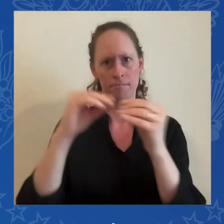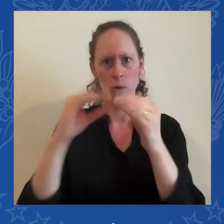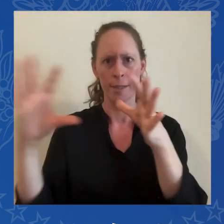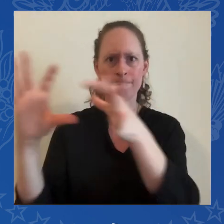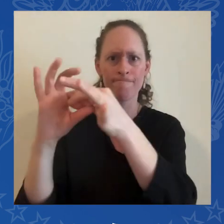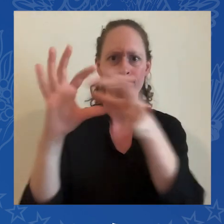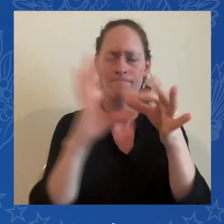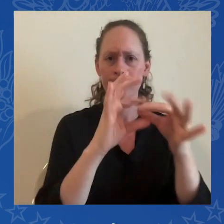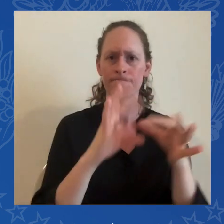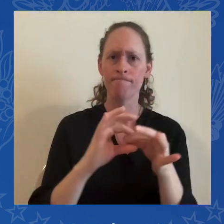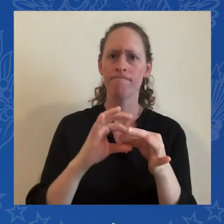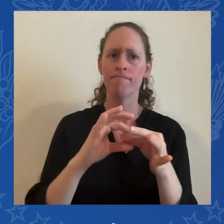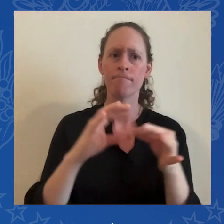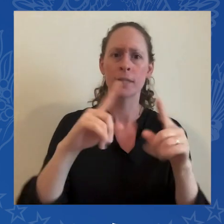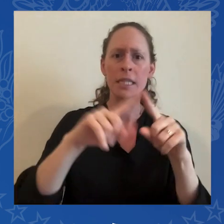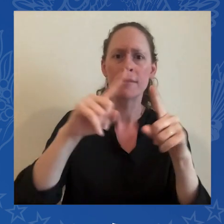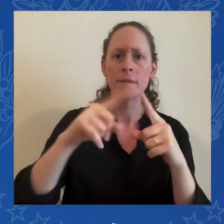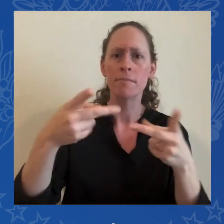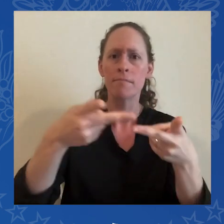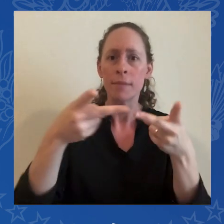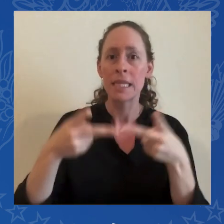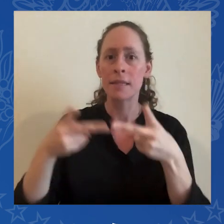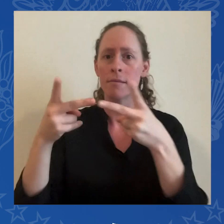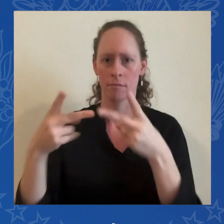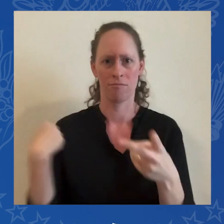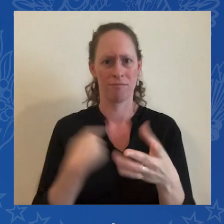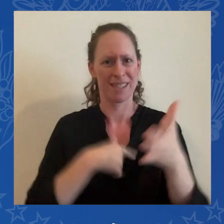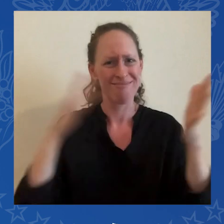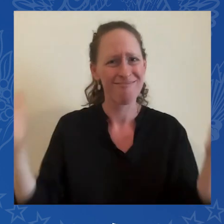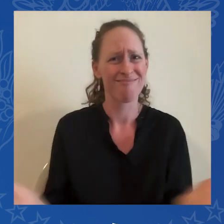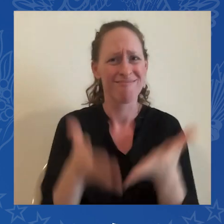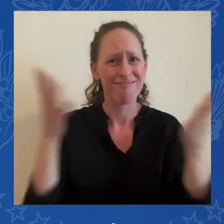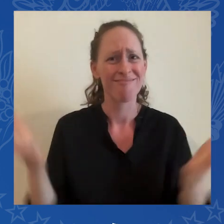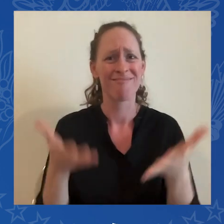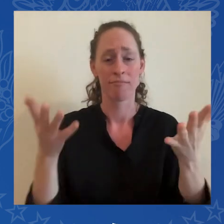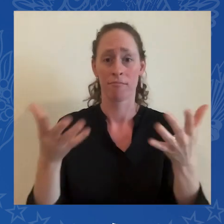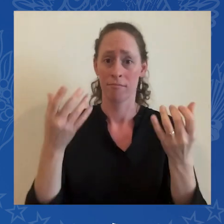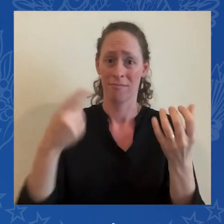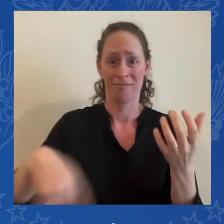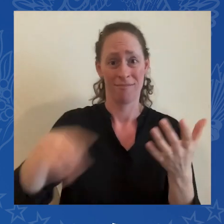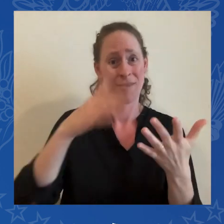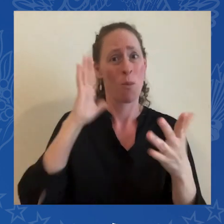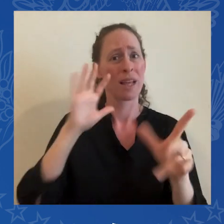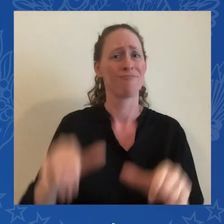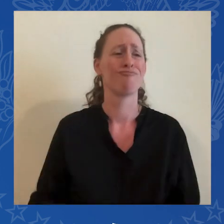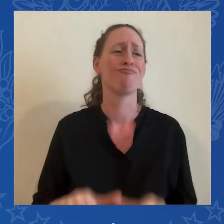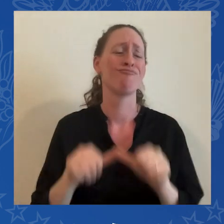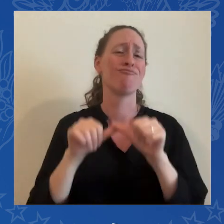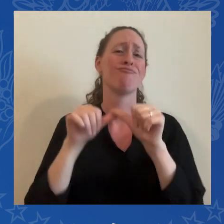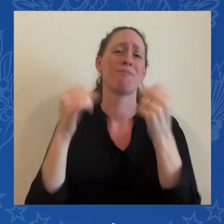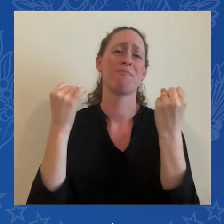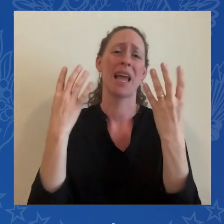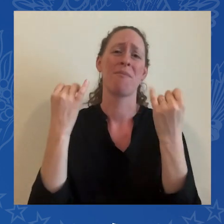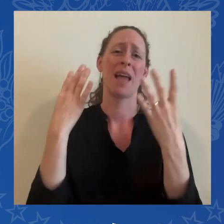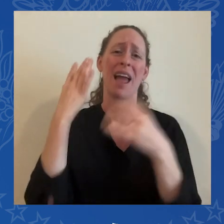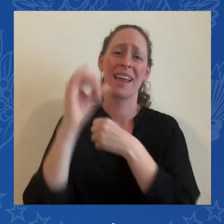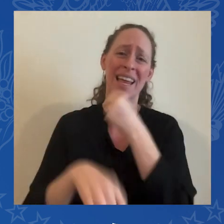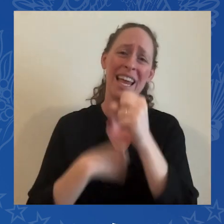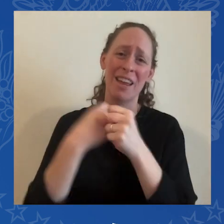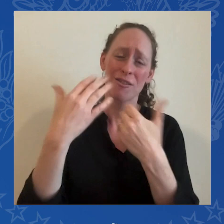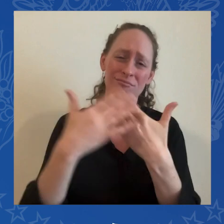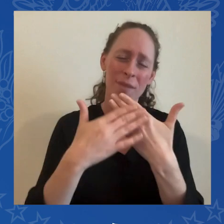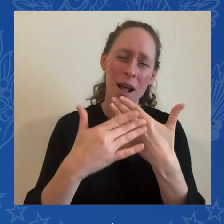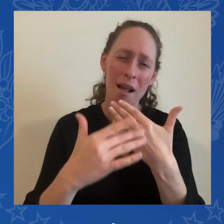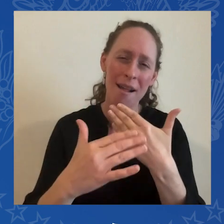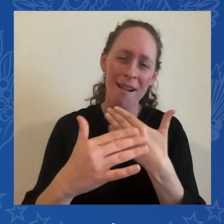security, more prosperity, more opportunities for generations to come. That's what our focus on the key economic corridors is